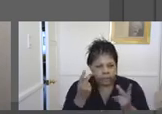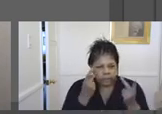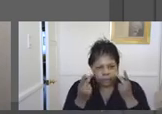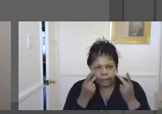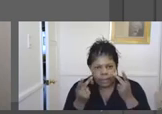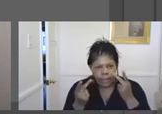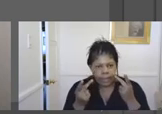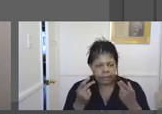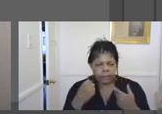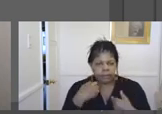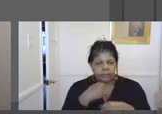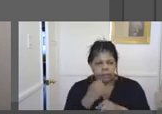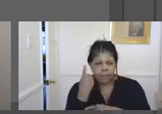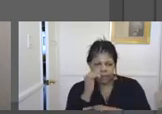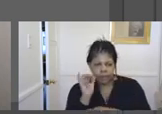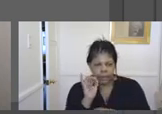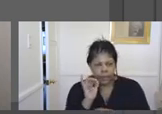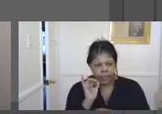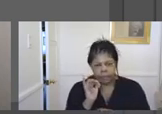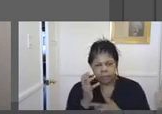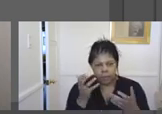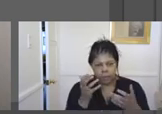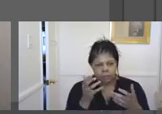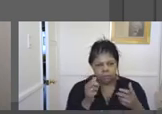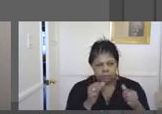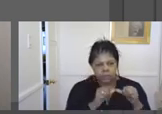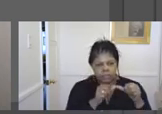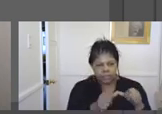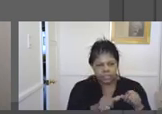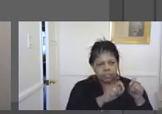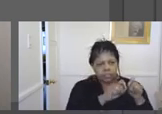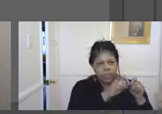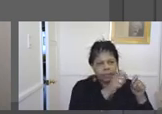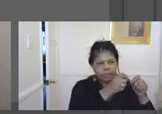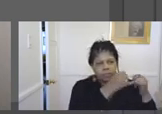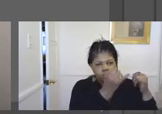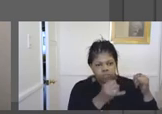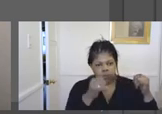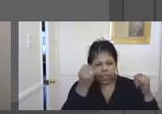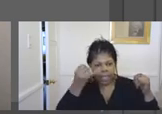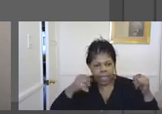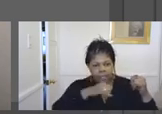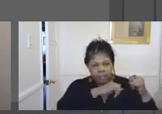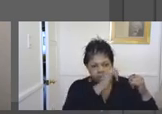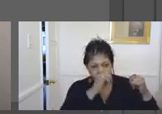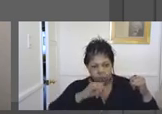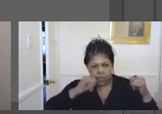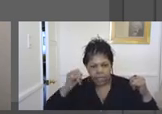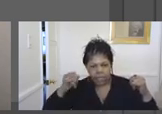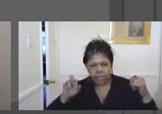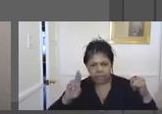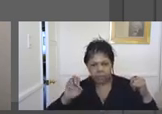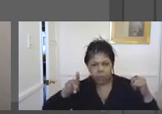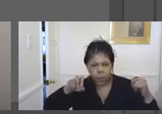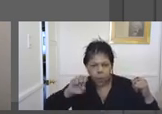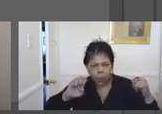like they are, it's a continuous strand of rope or string or things like that that they put